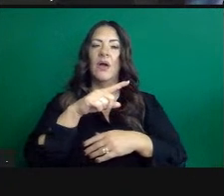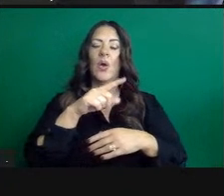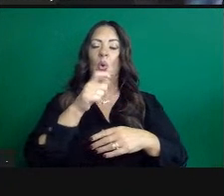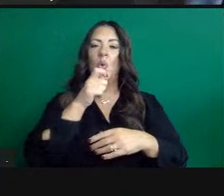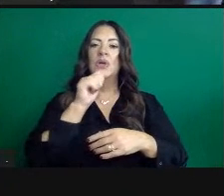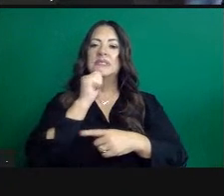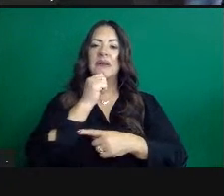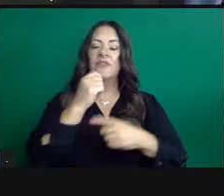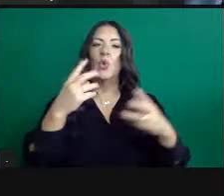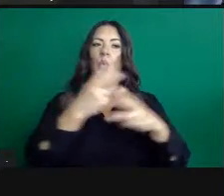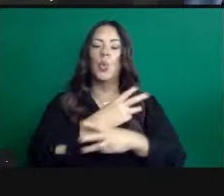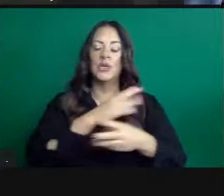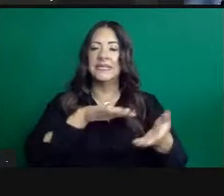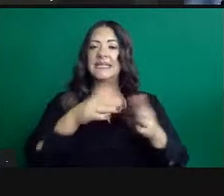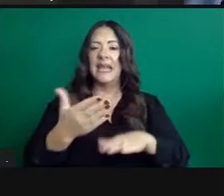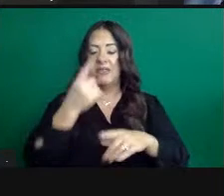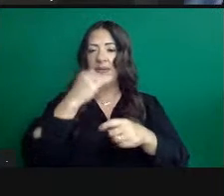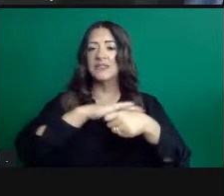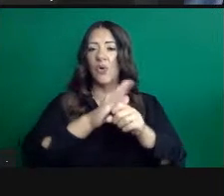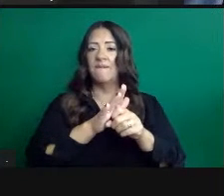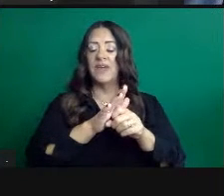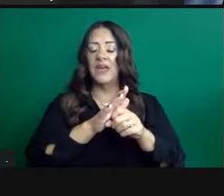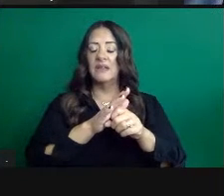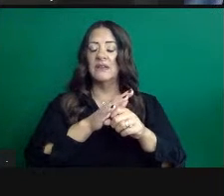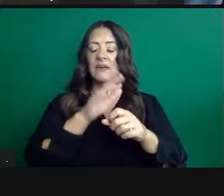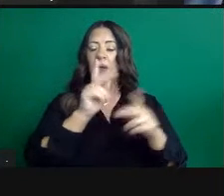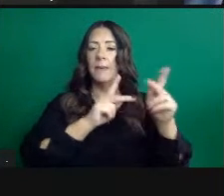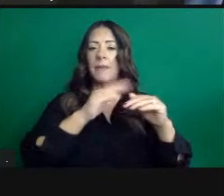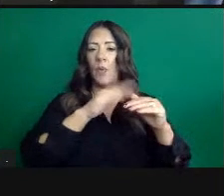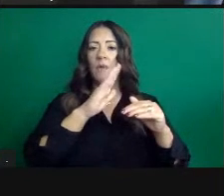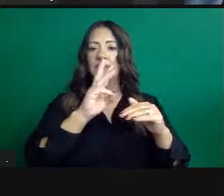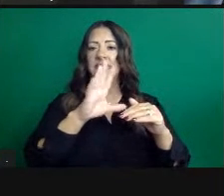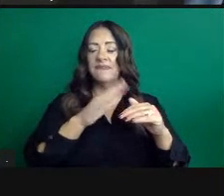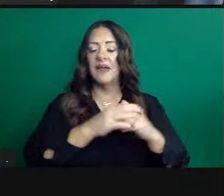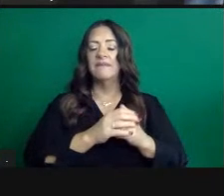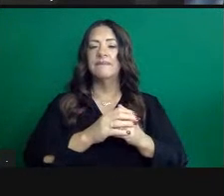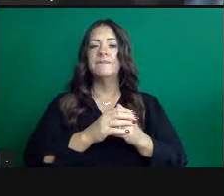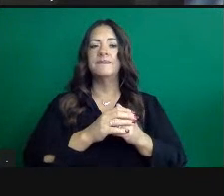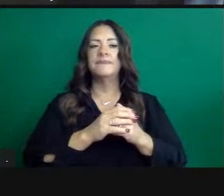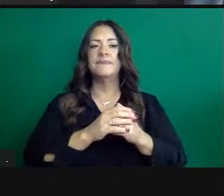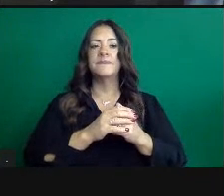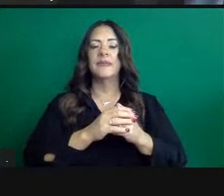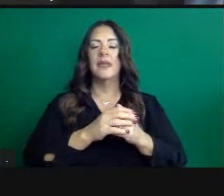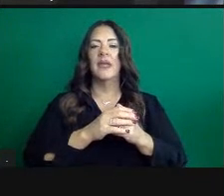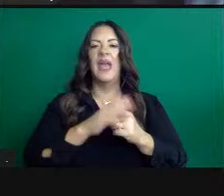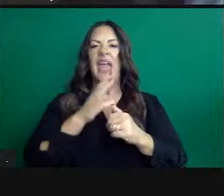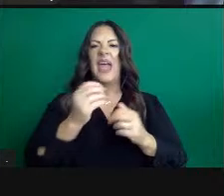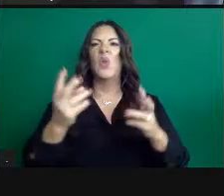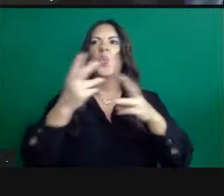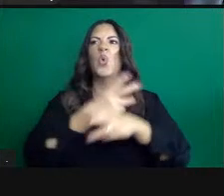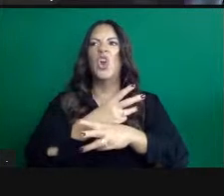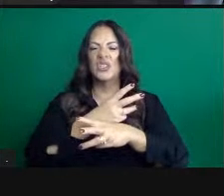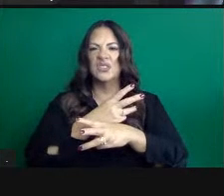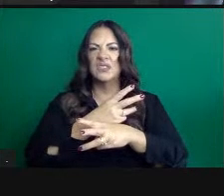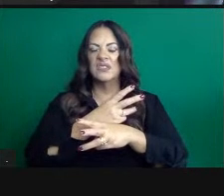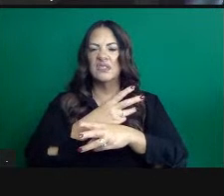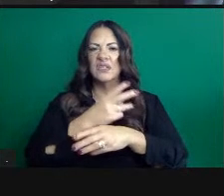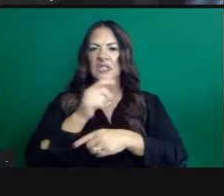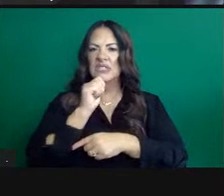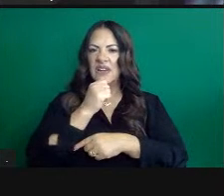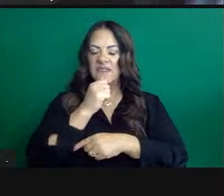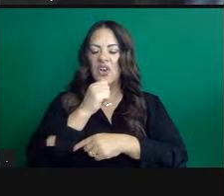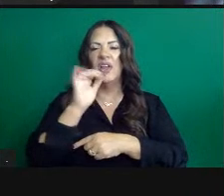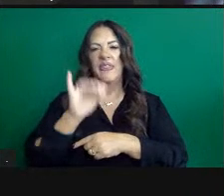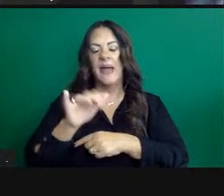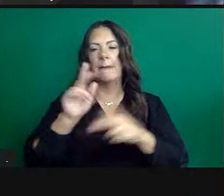out. And these disparities have been exacerbated within the minority communities even further. That's